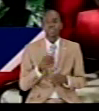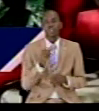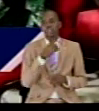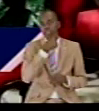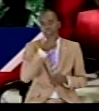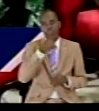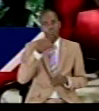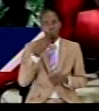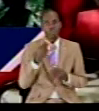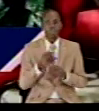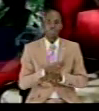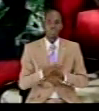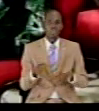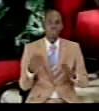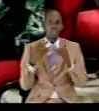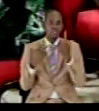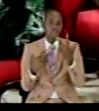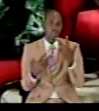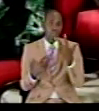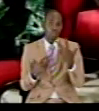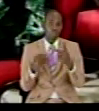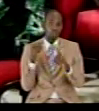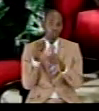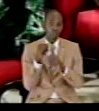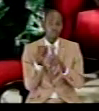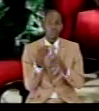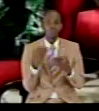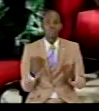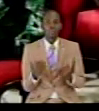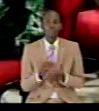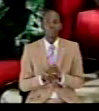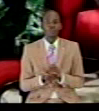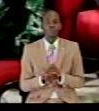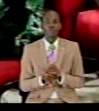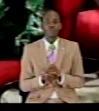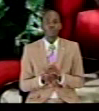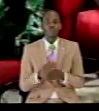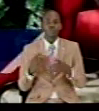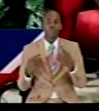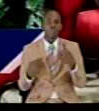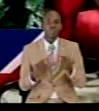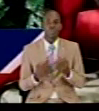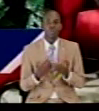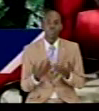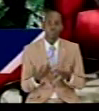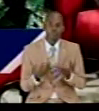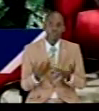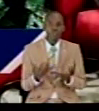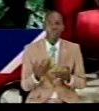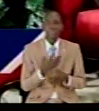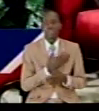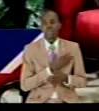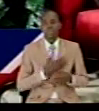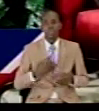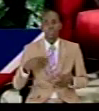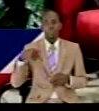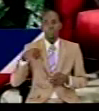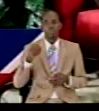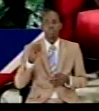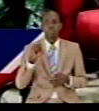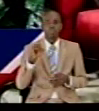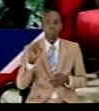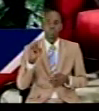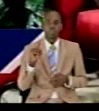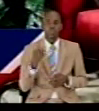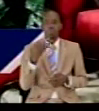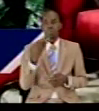land. Three things we're looking at. Number one, the panting and the passion of a thirsty soul. Are